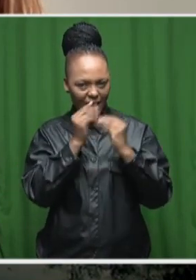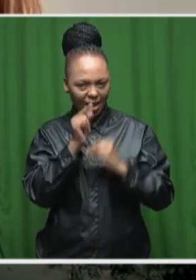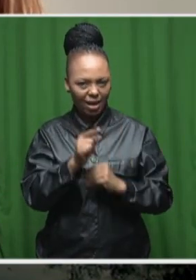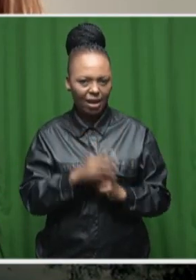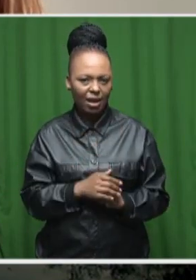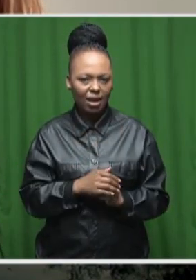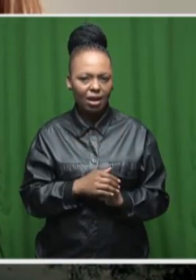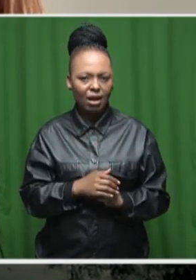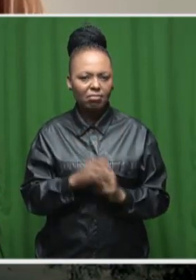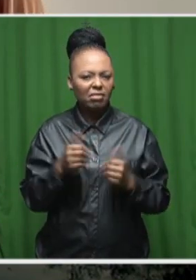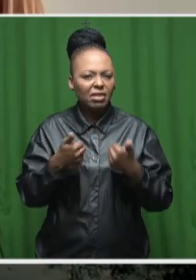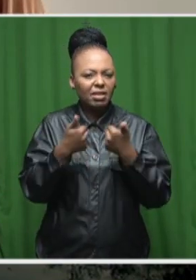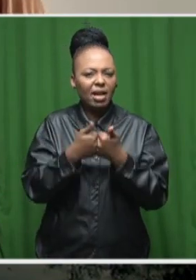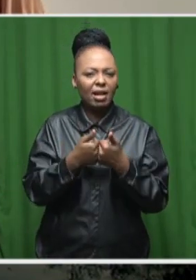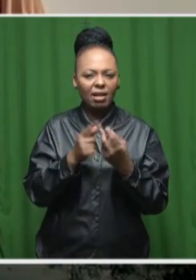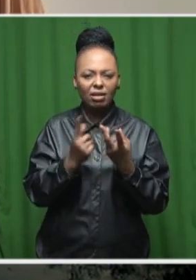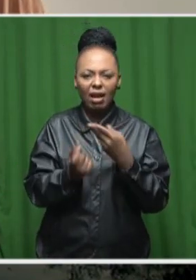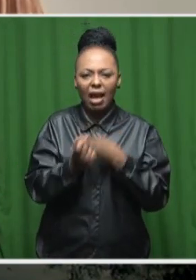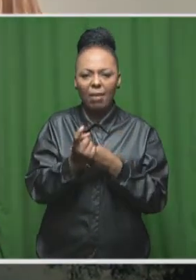it?